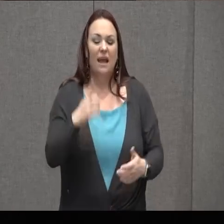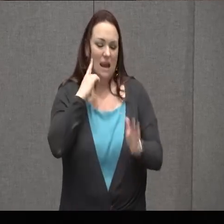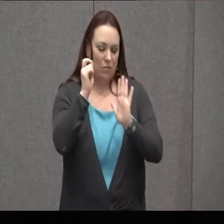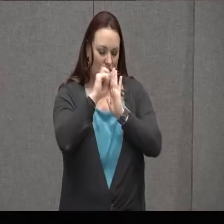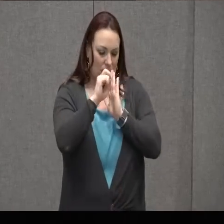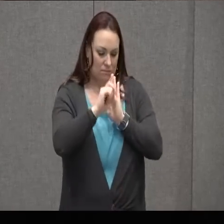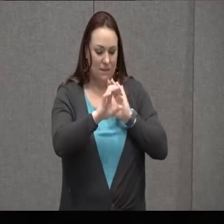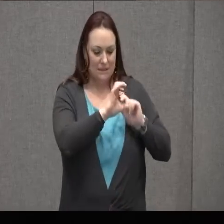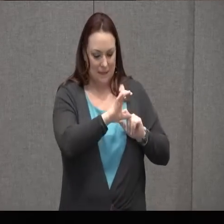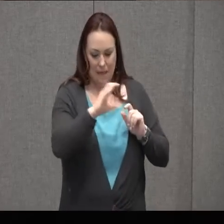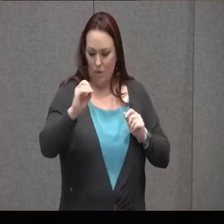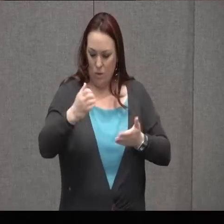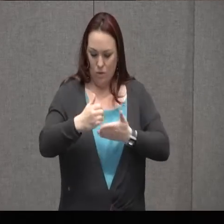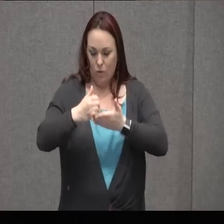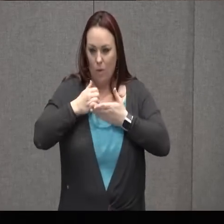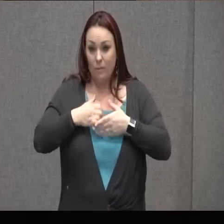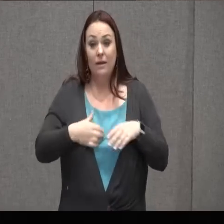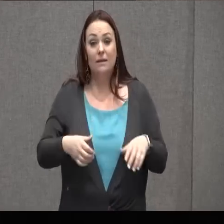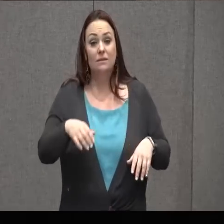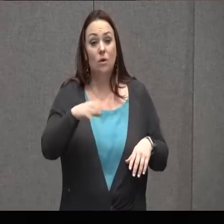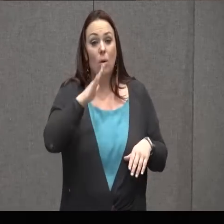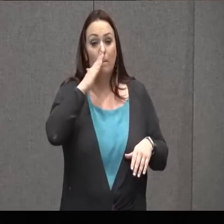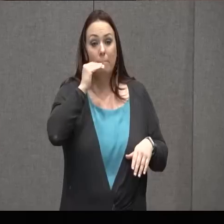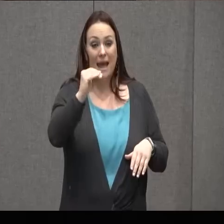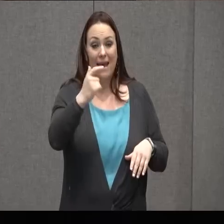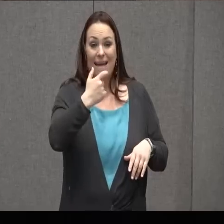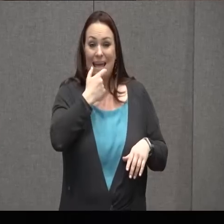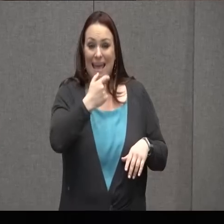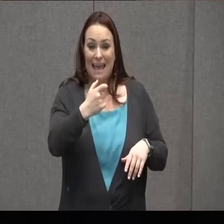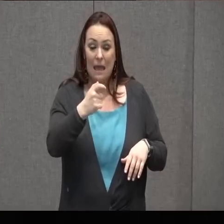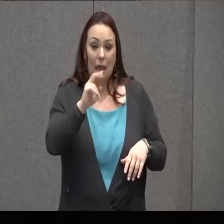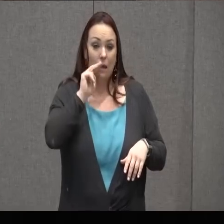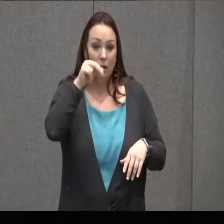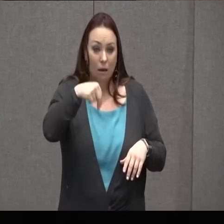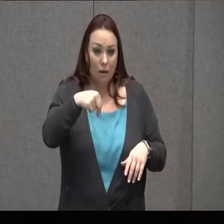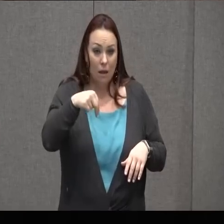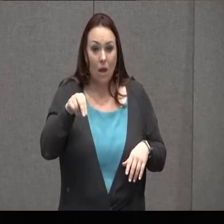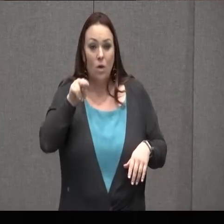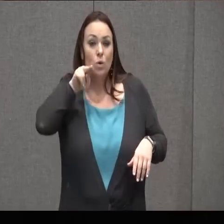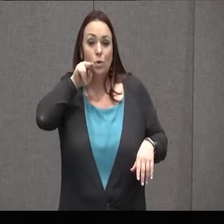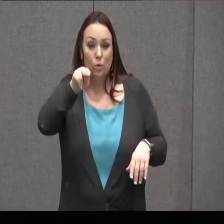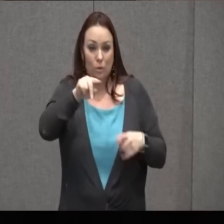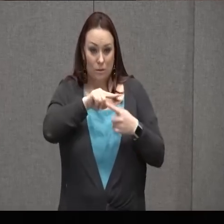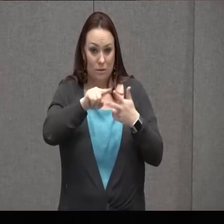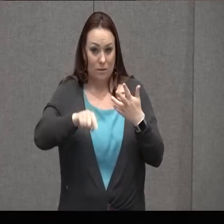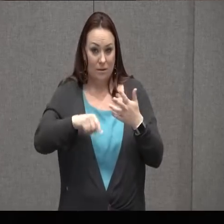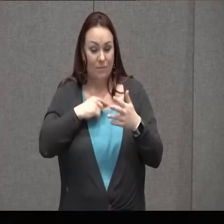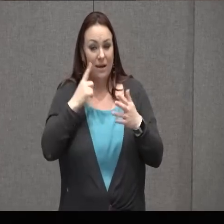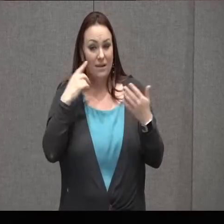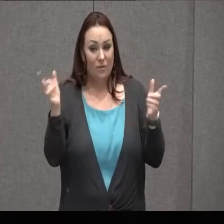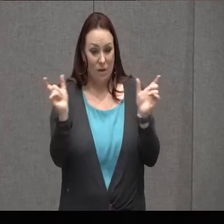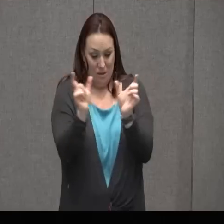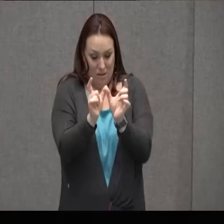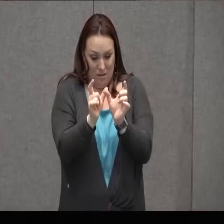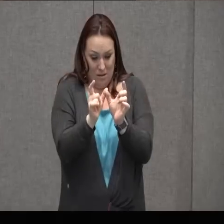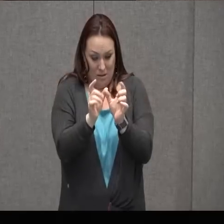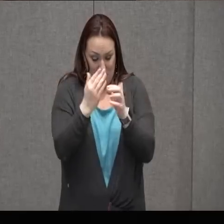remember. Men, you. Multi-syllable words can be big words, but if we break them